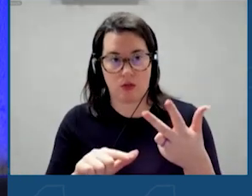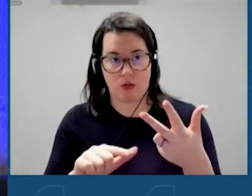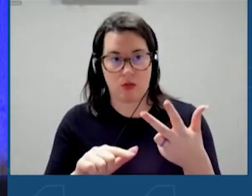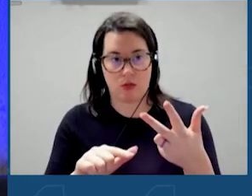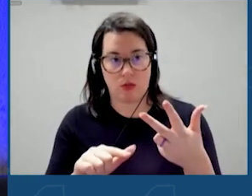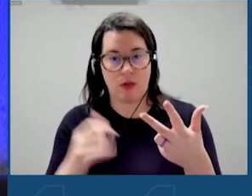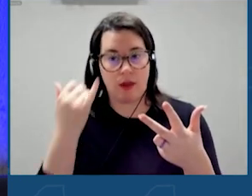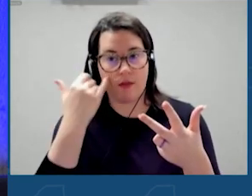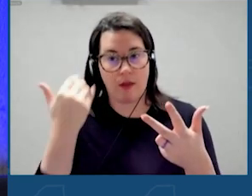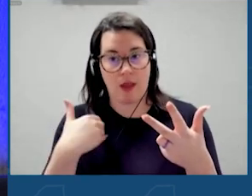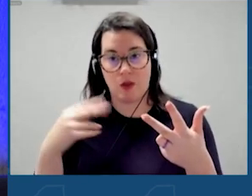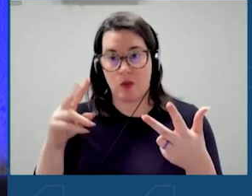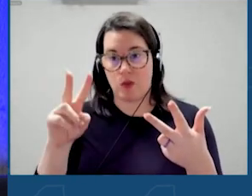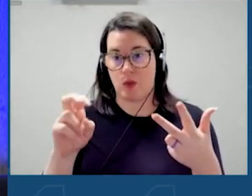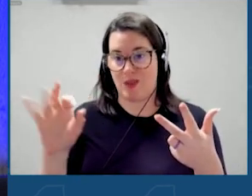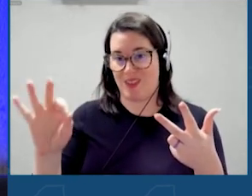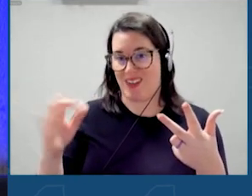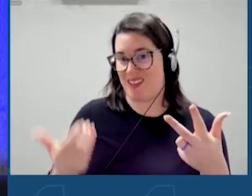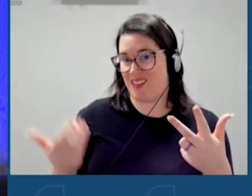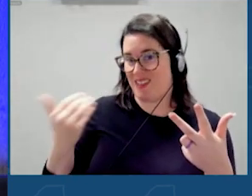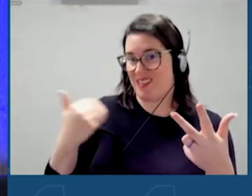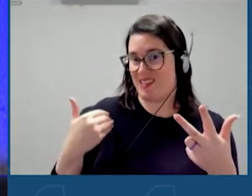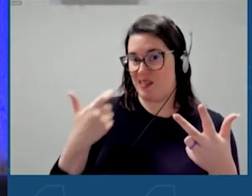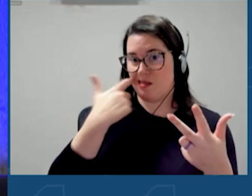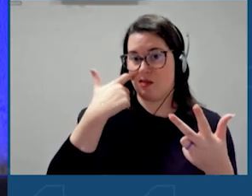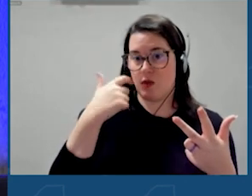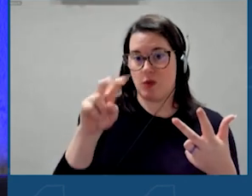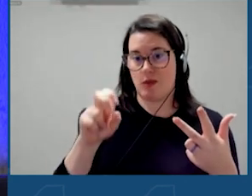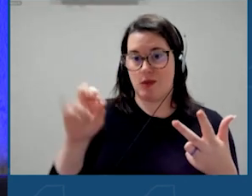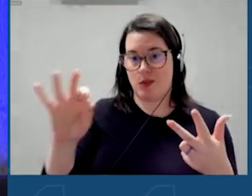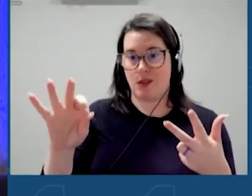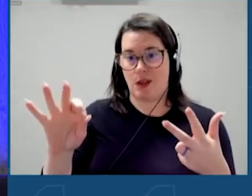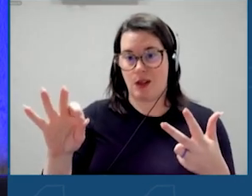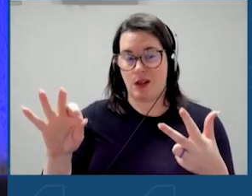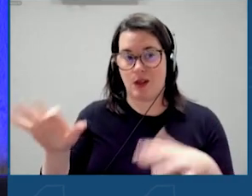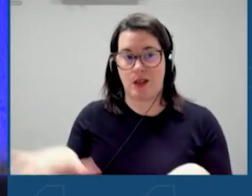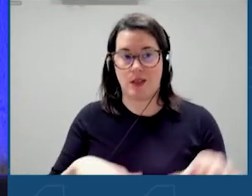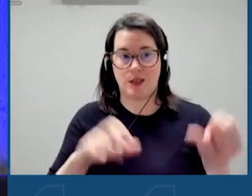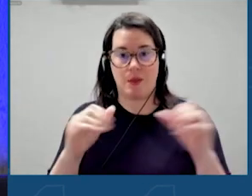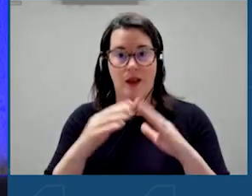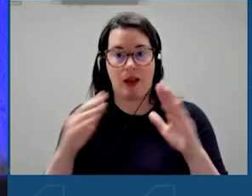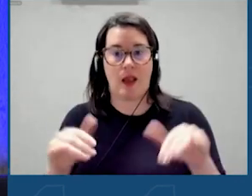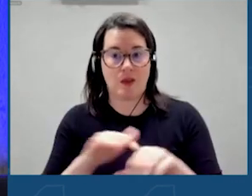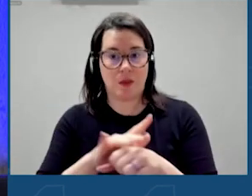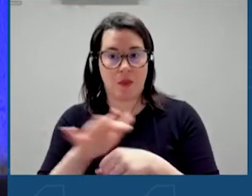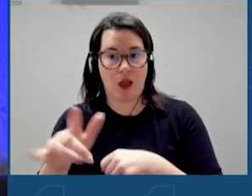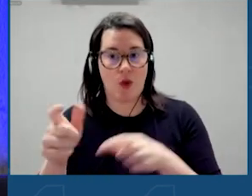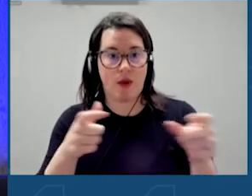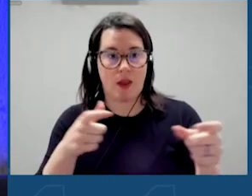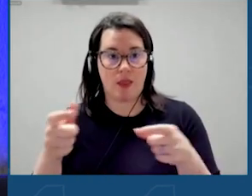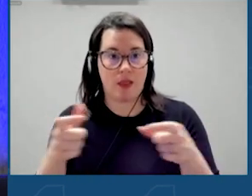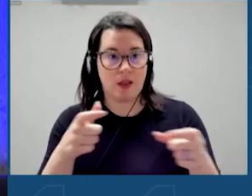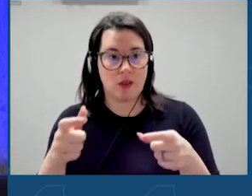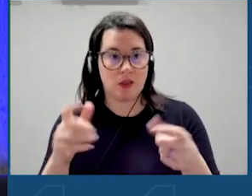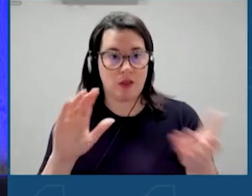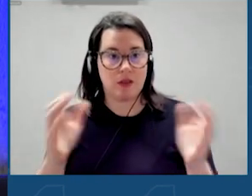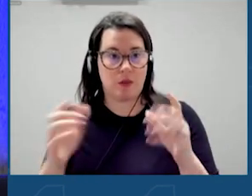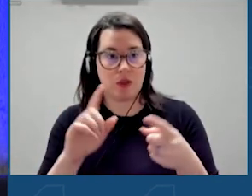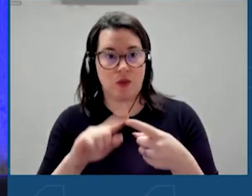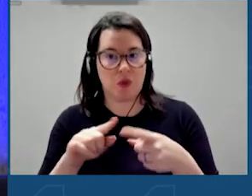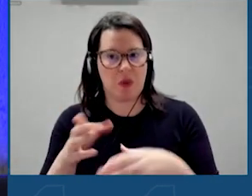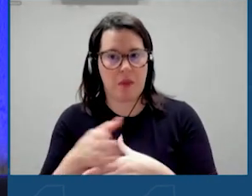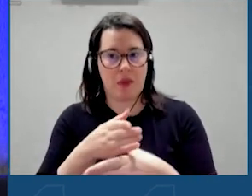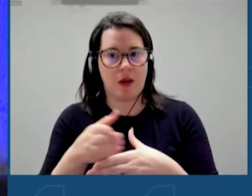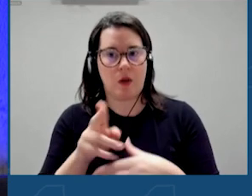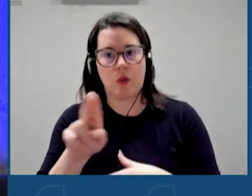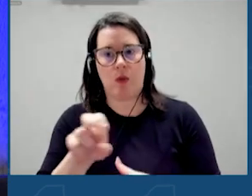2009, not that long ago, 2009, adopted housing supply regulations similar to the median U.S. city, meaning